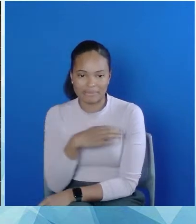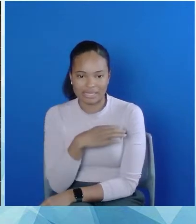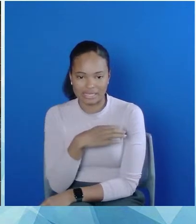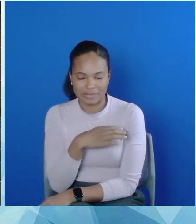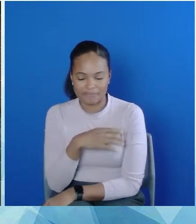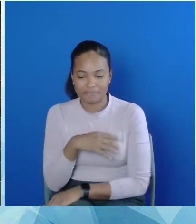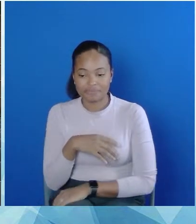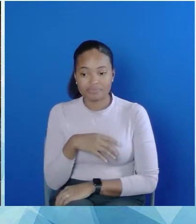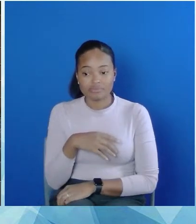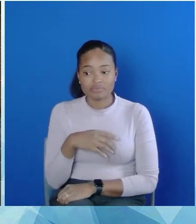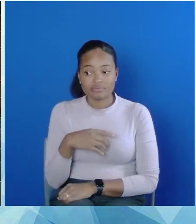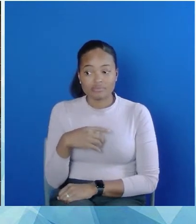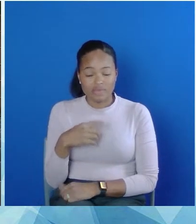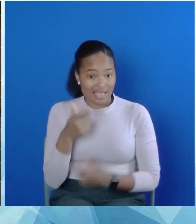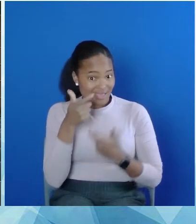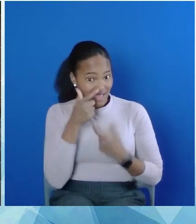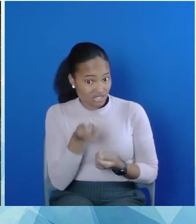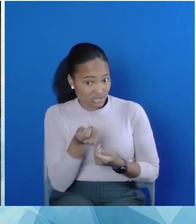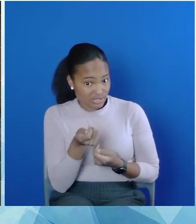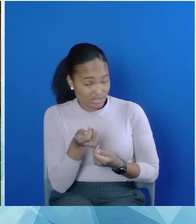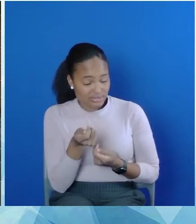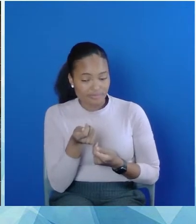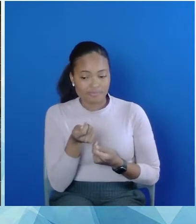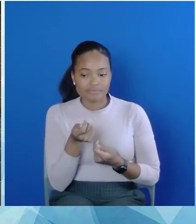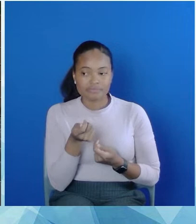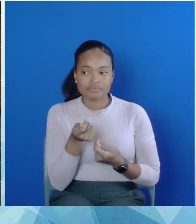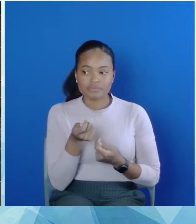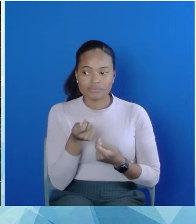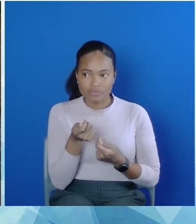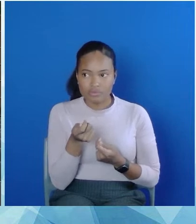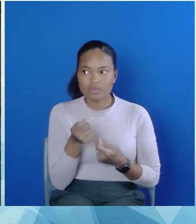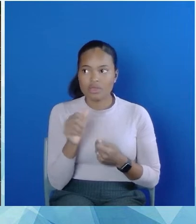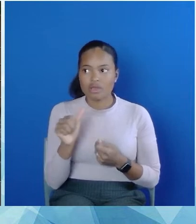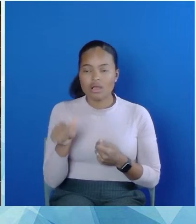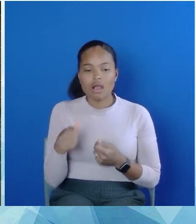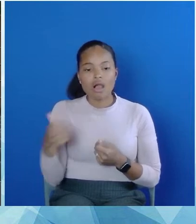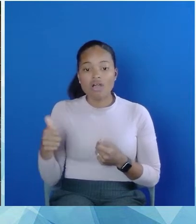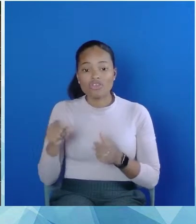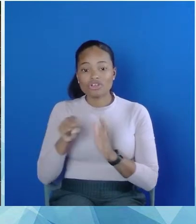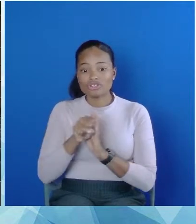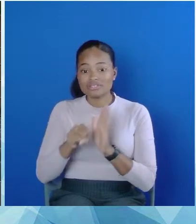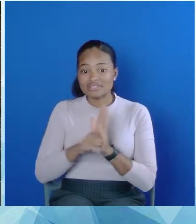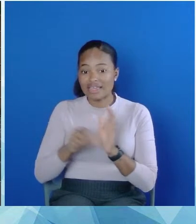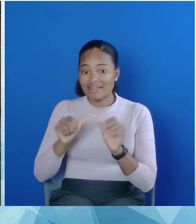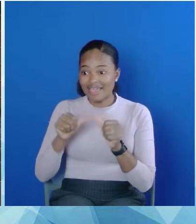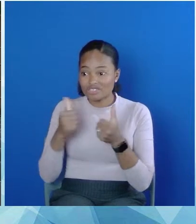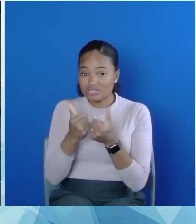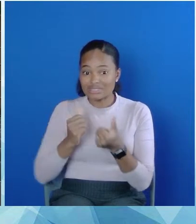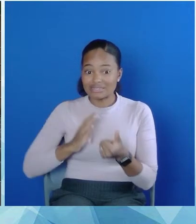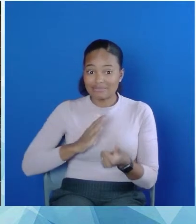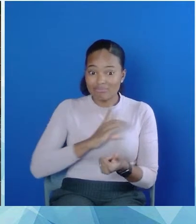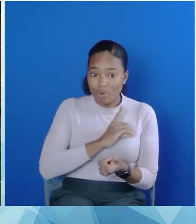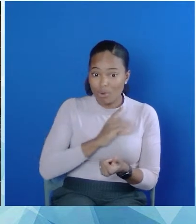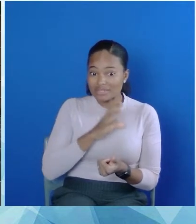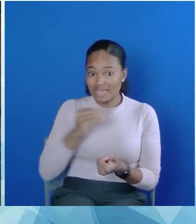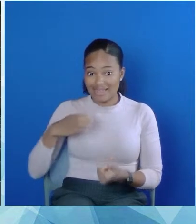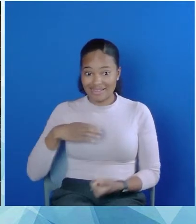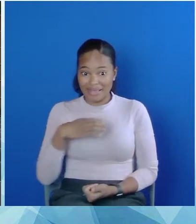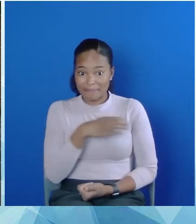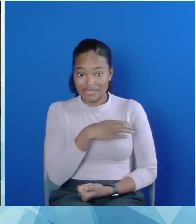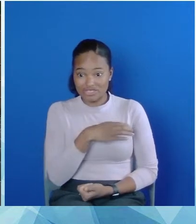What I find interesting about that is that there are other state agencies, boards, and commissions